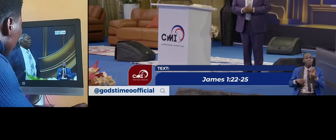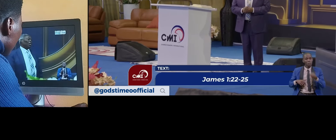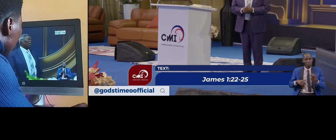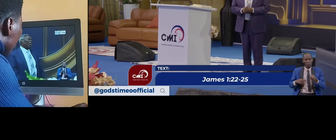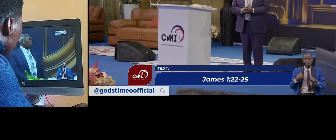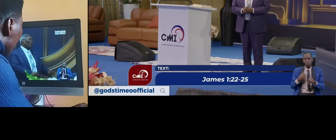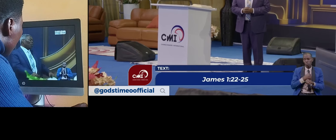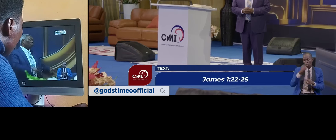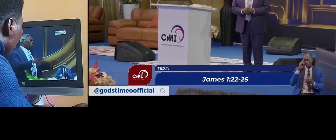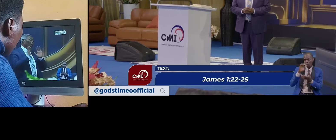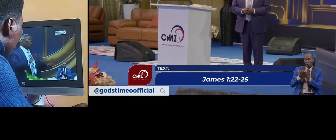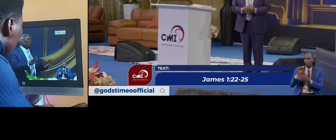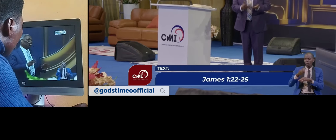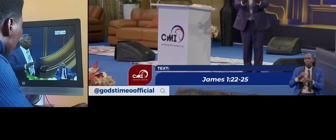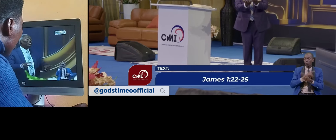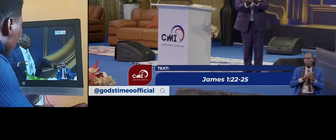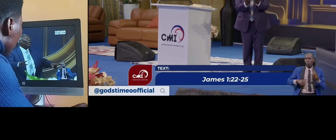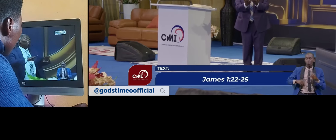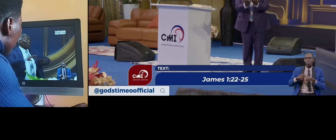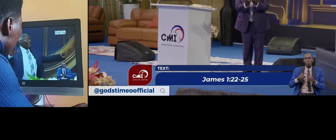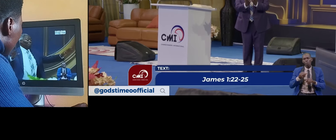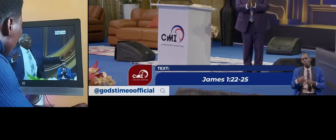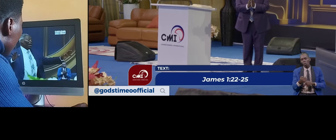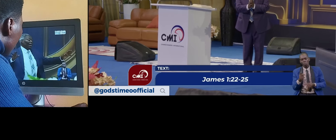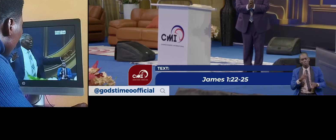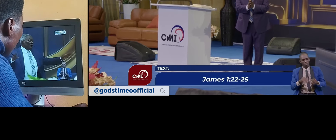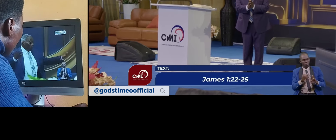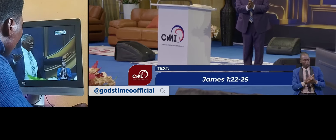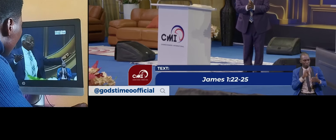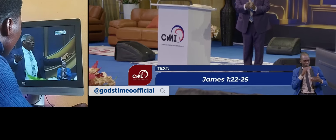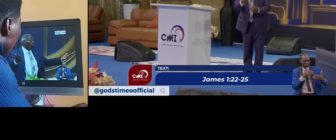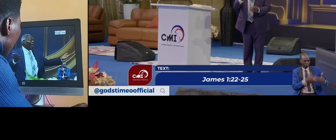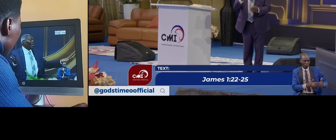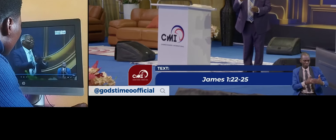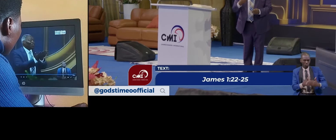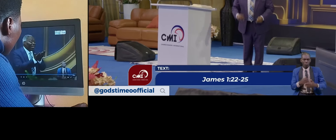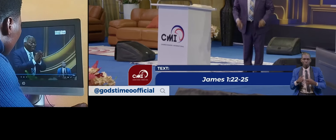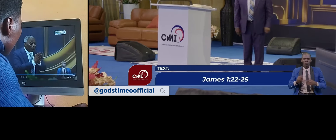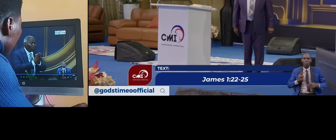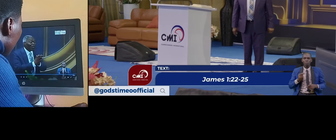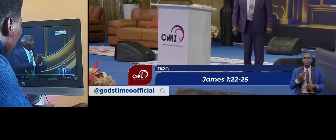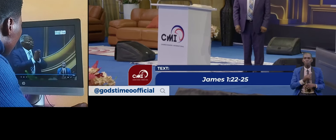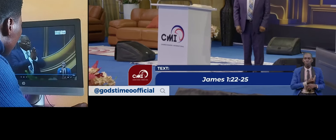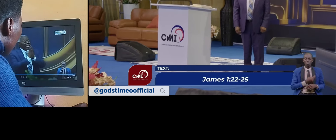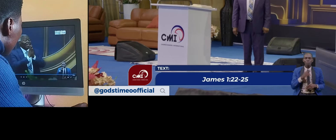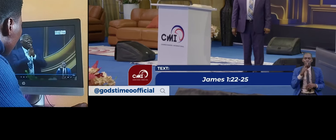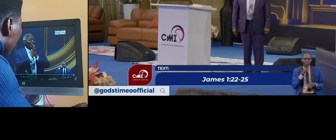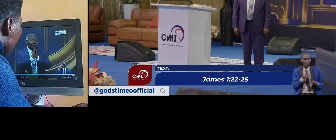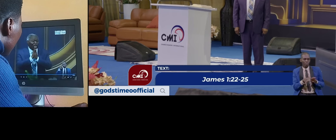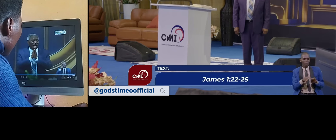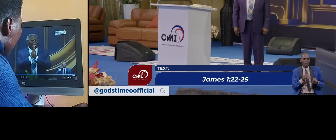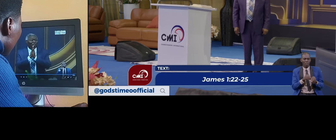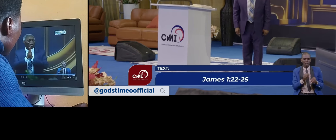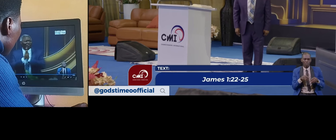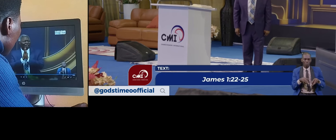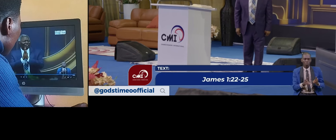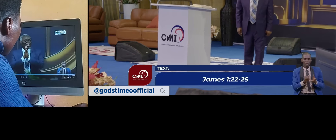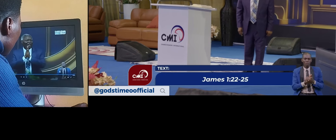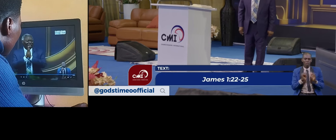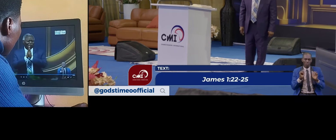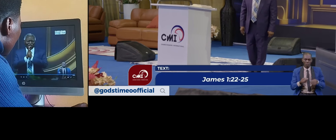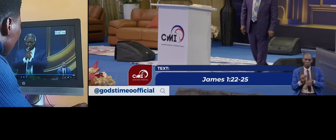surround us, they are acting in a way that will suppress our lives,